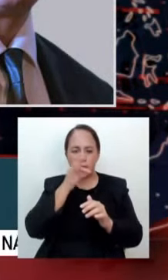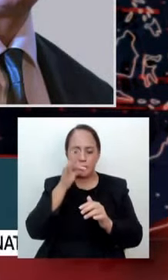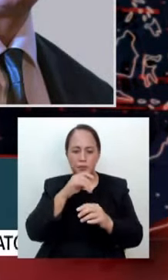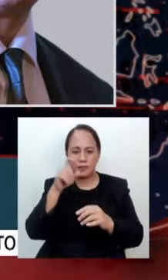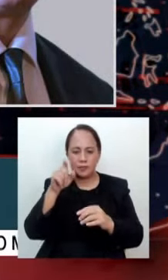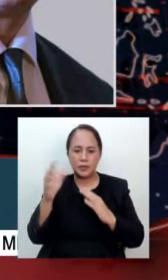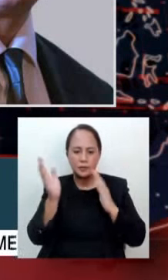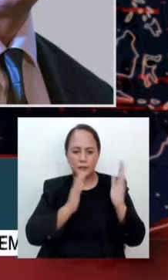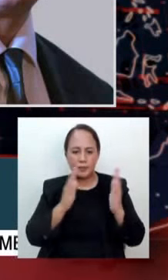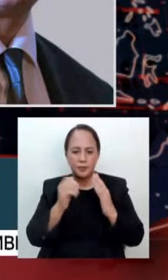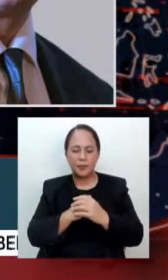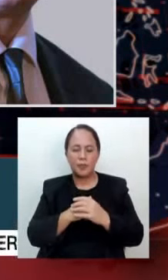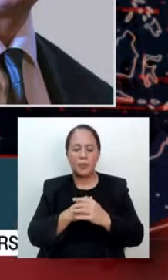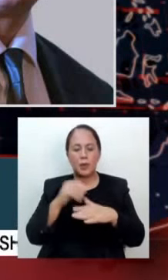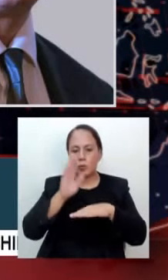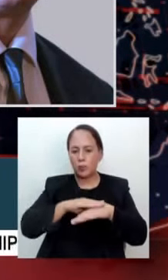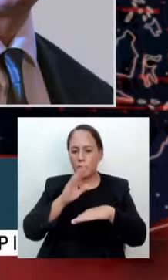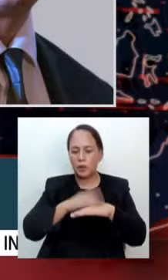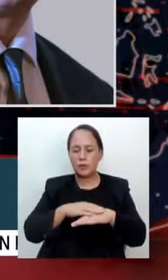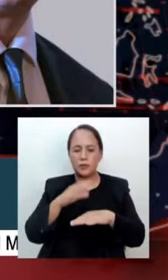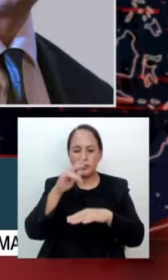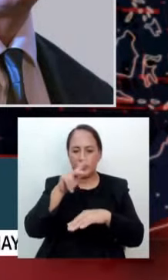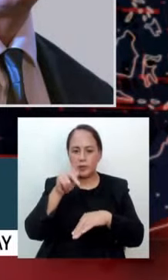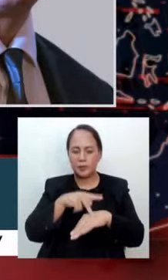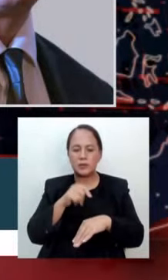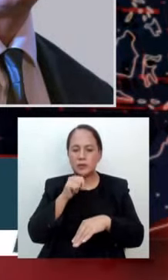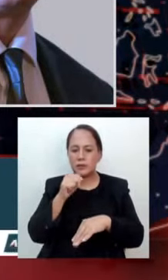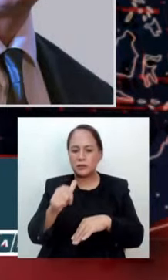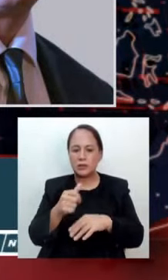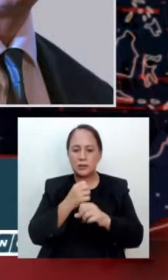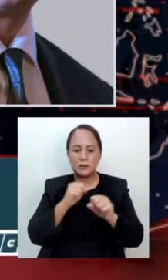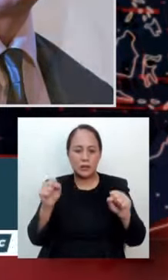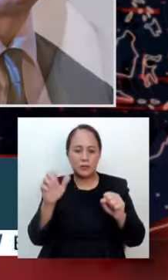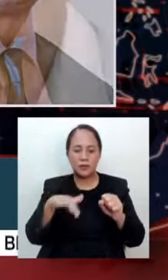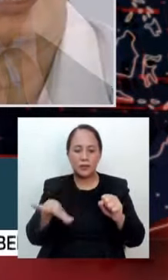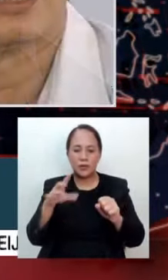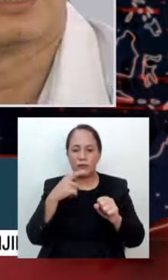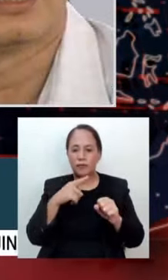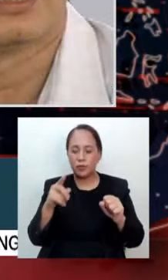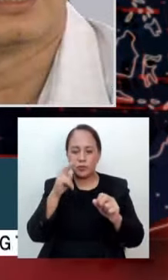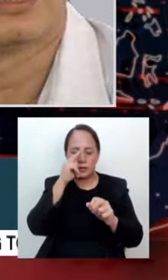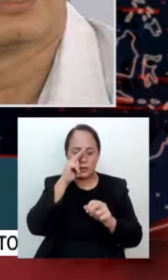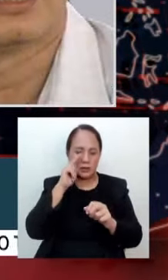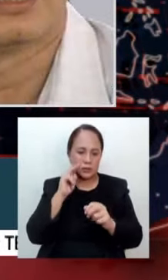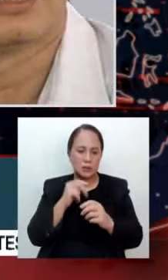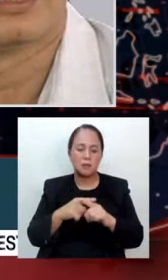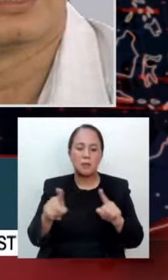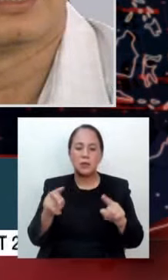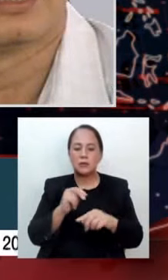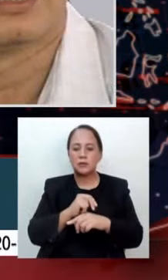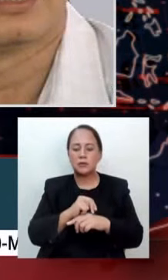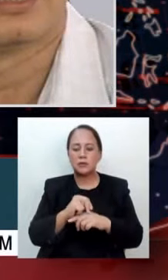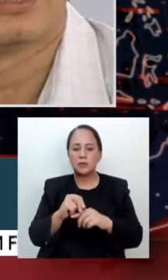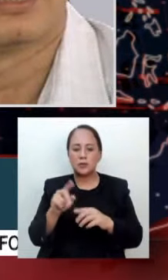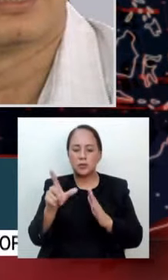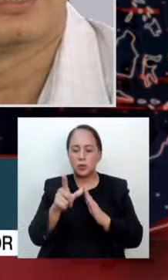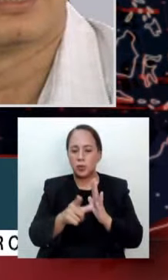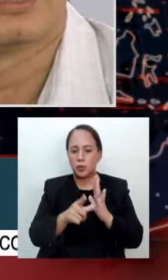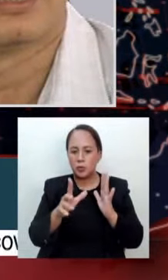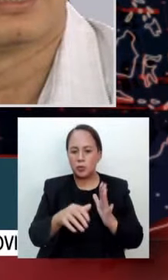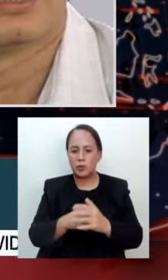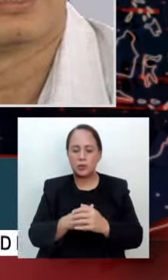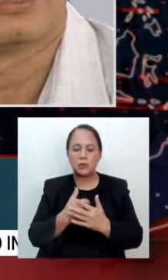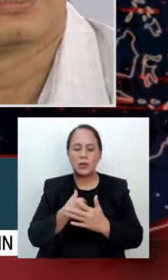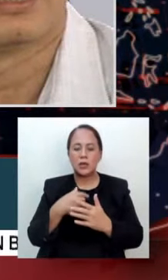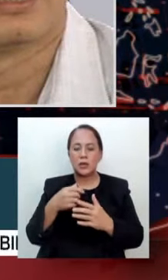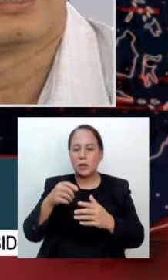a stern warning that the Philippines is not a safe haven for terrorists. But the National Union of People's Lawyers, who acted as counsel